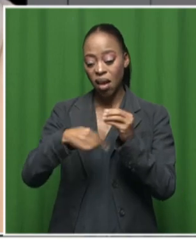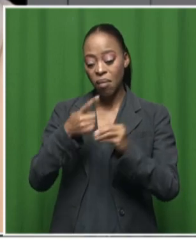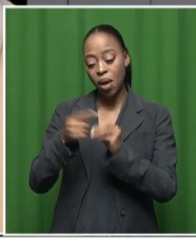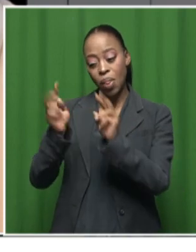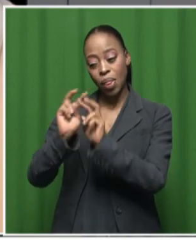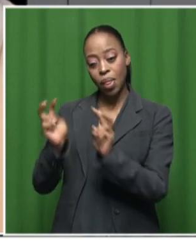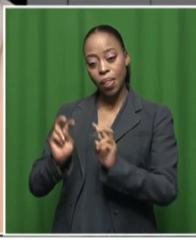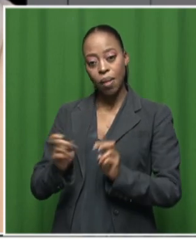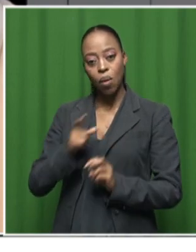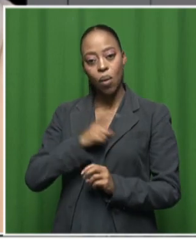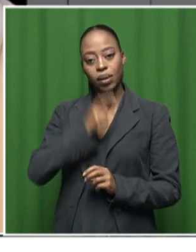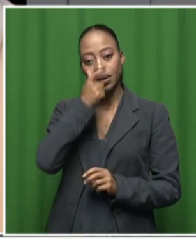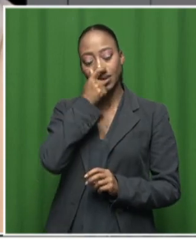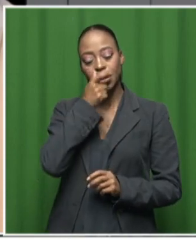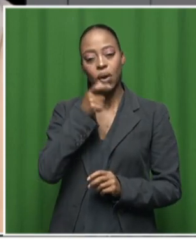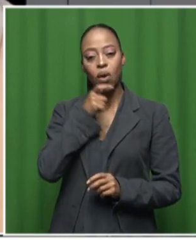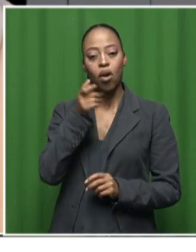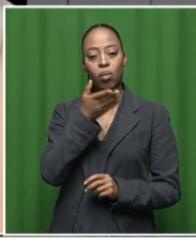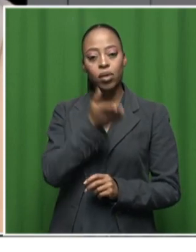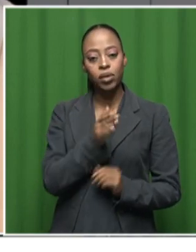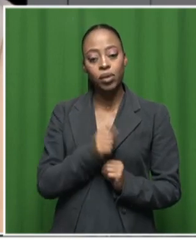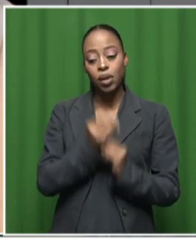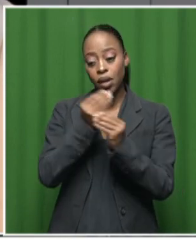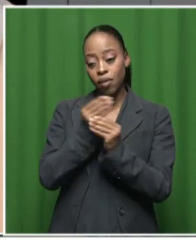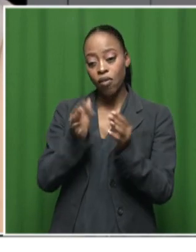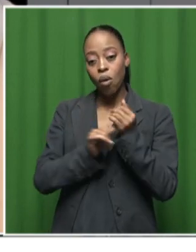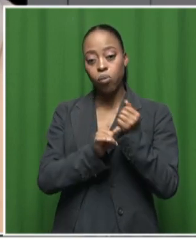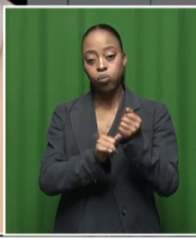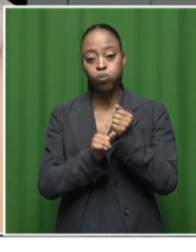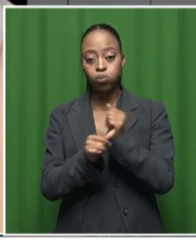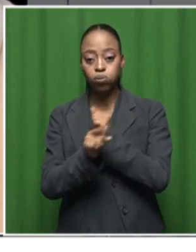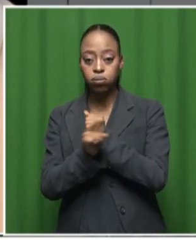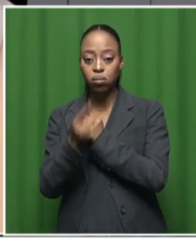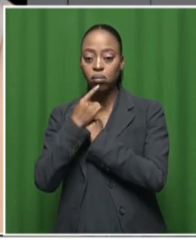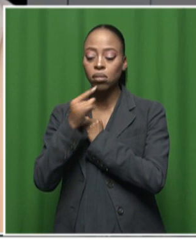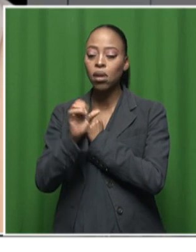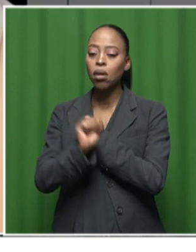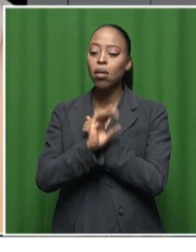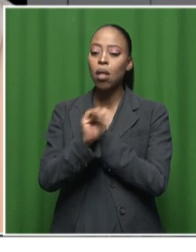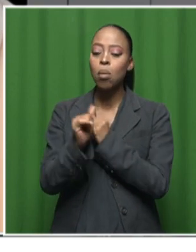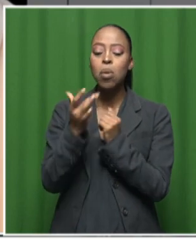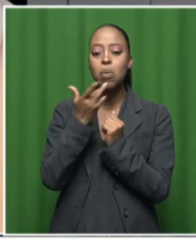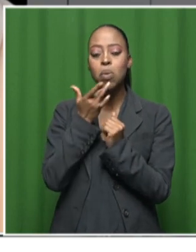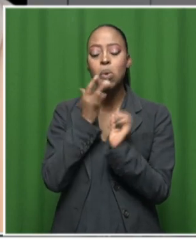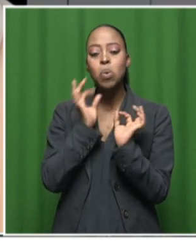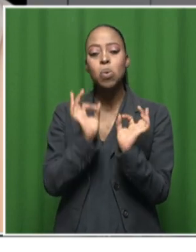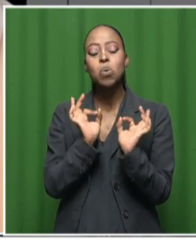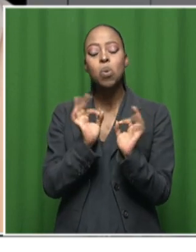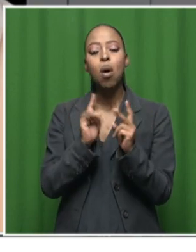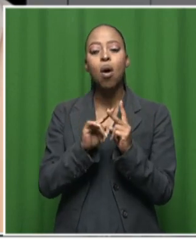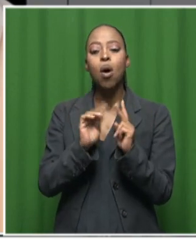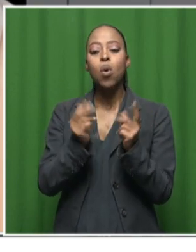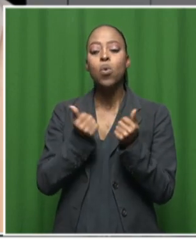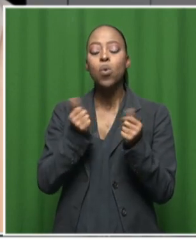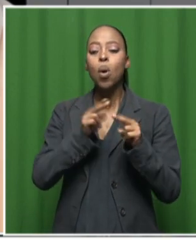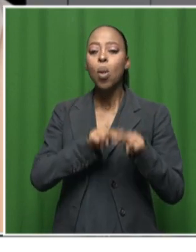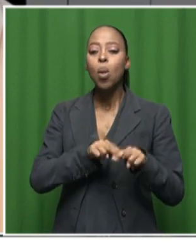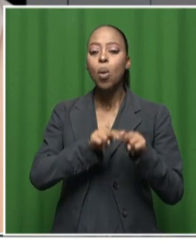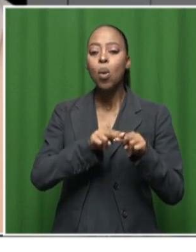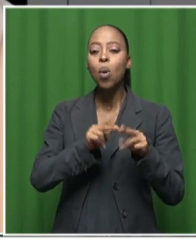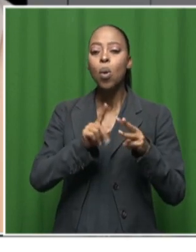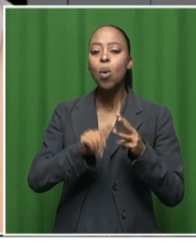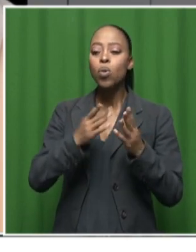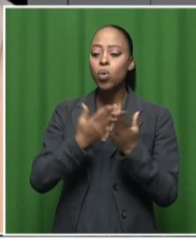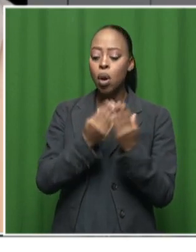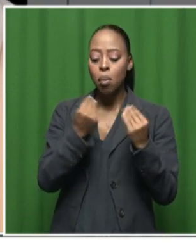what the president said. He told delegates at the summit, South Africa is a favorable, reliable, and a stable place